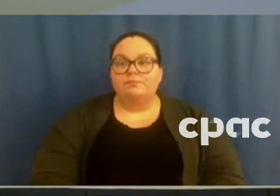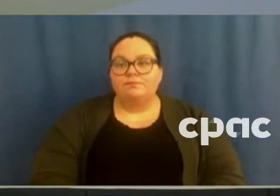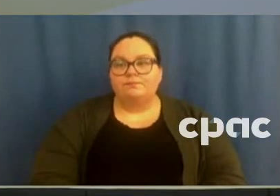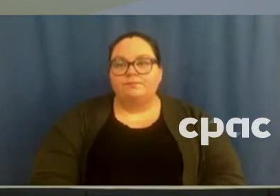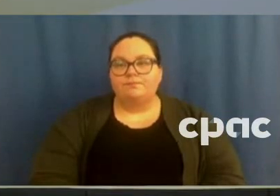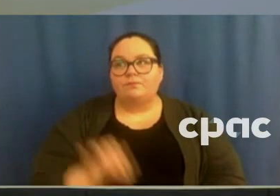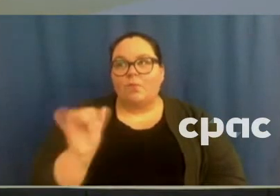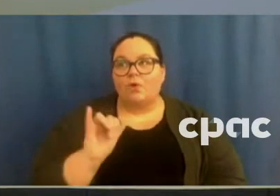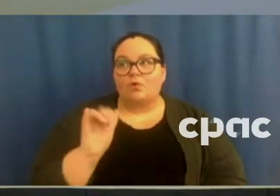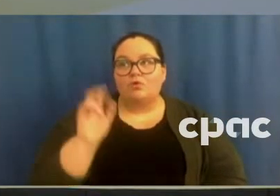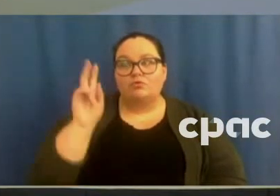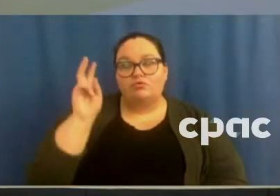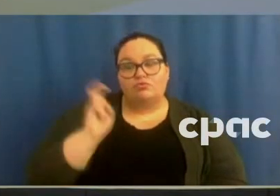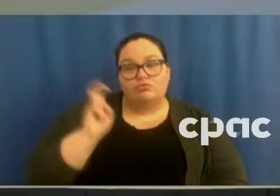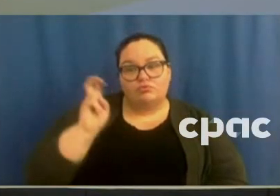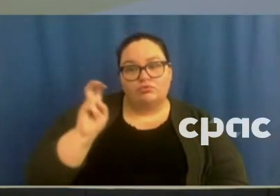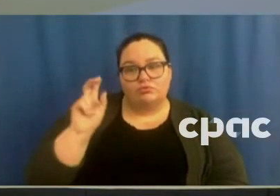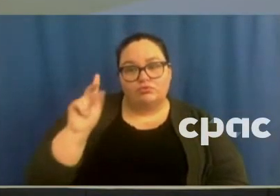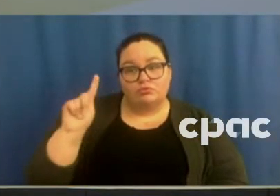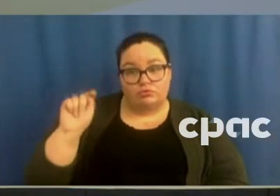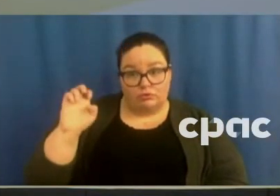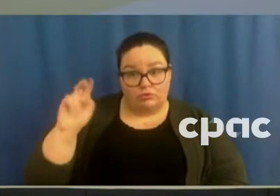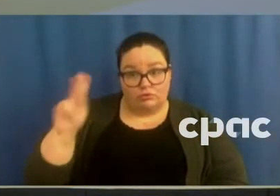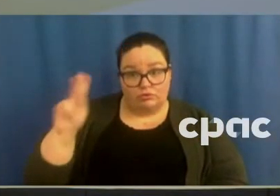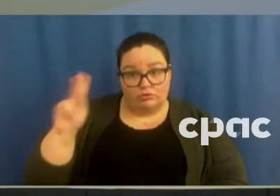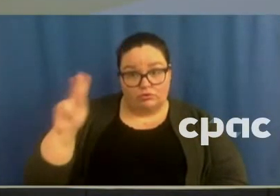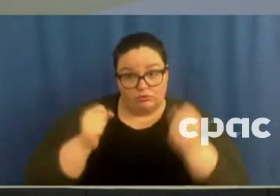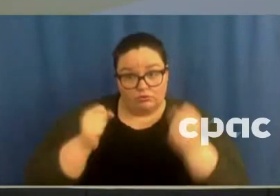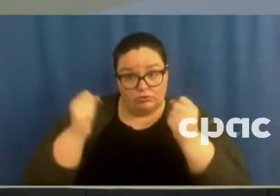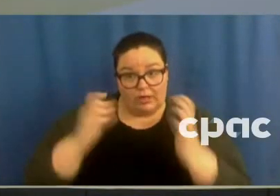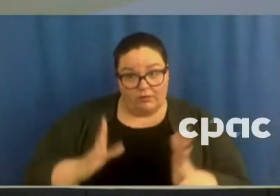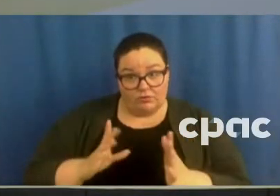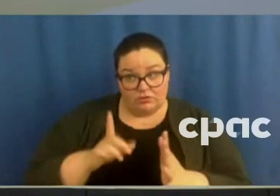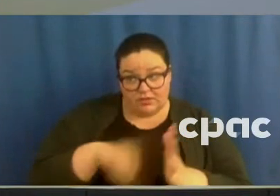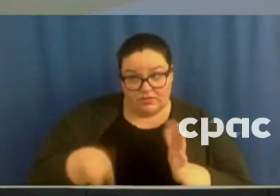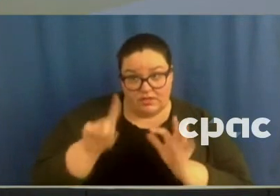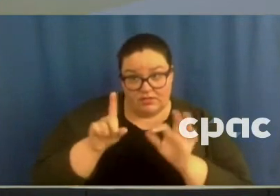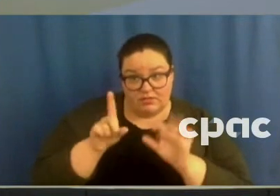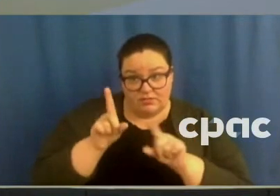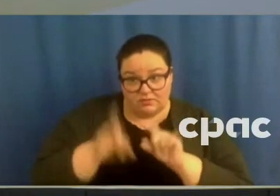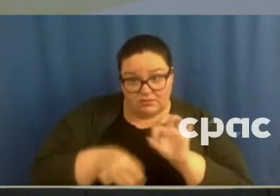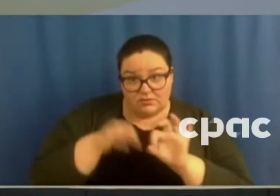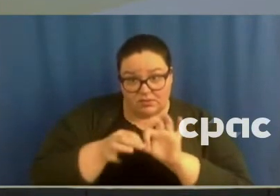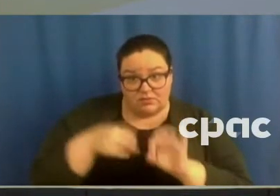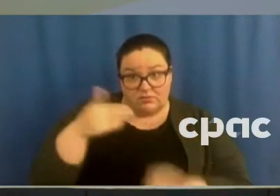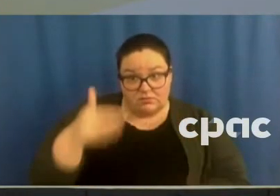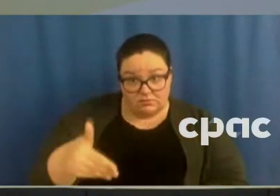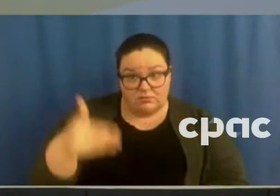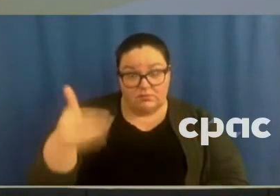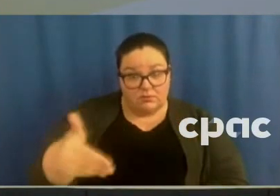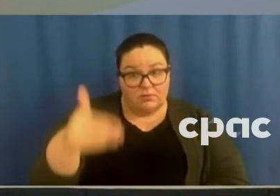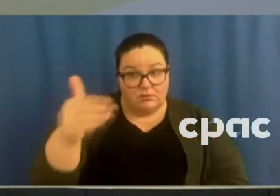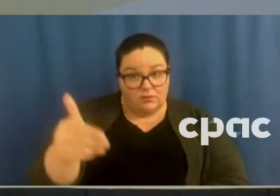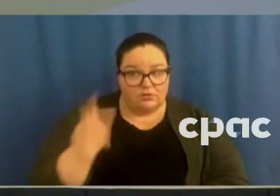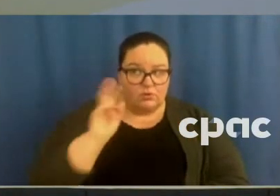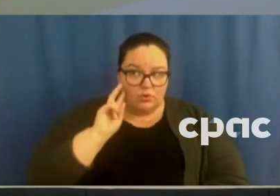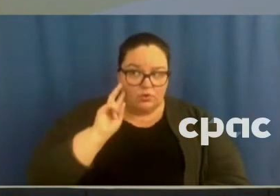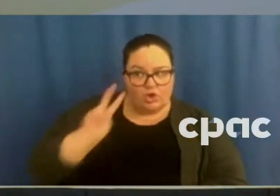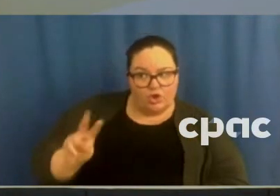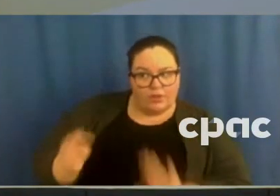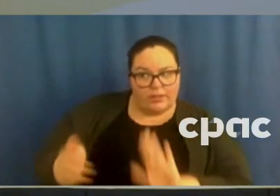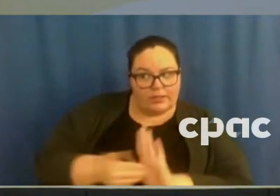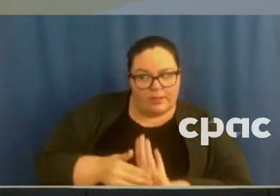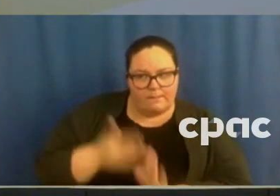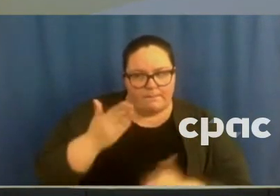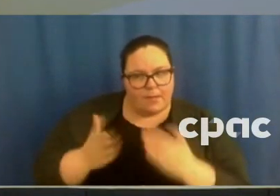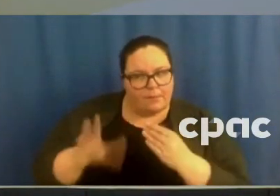truck drivers are tested, but we will continue to look at that and make sure that we aren't missing people that we should